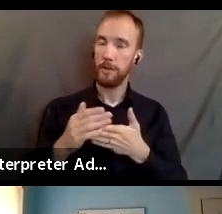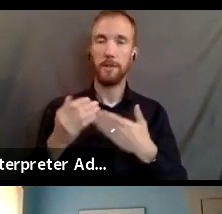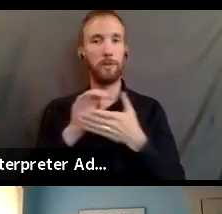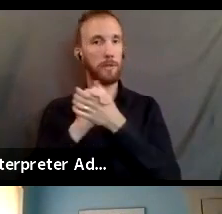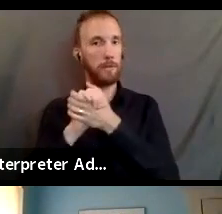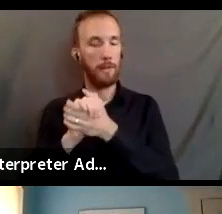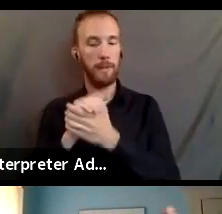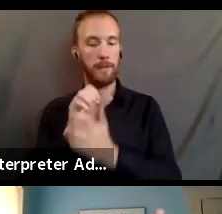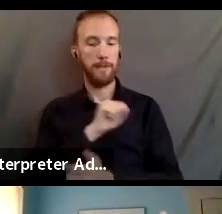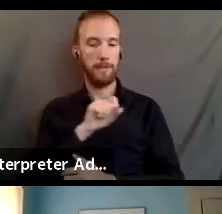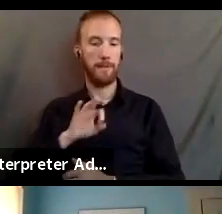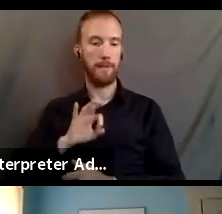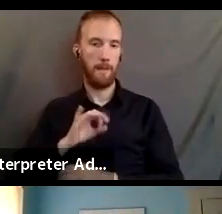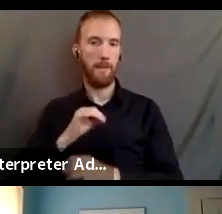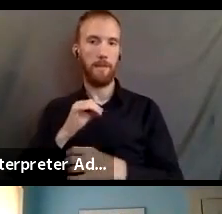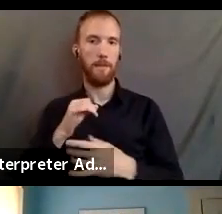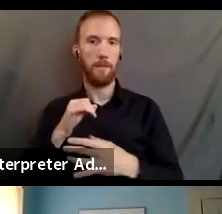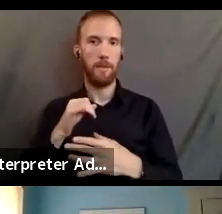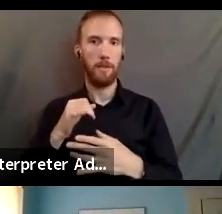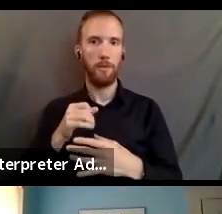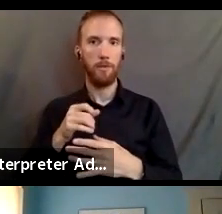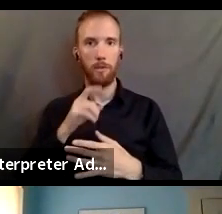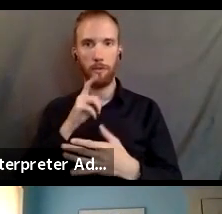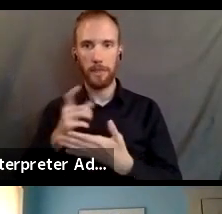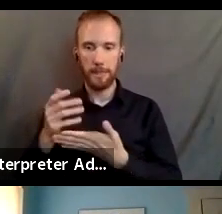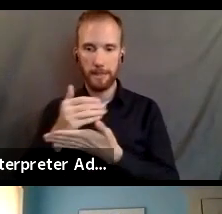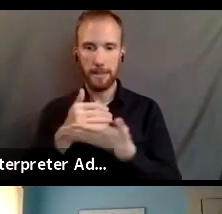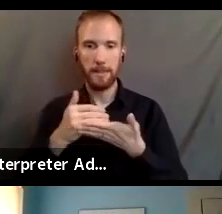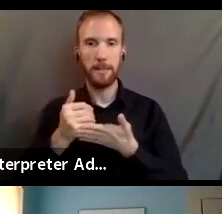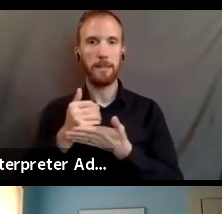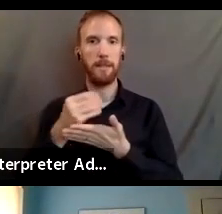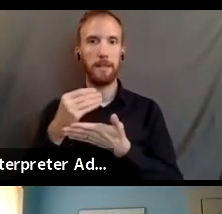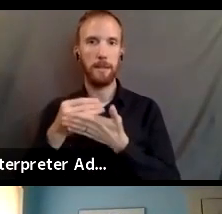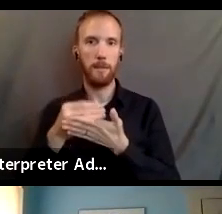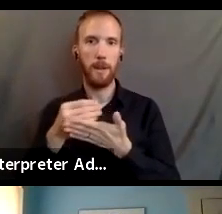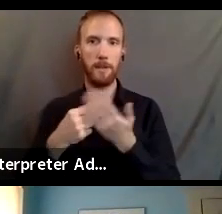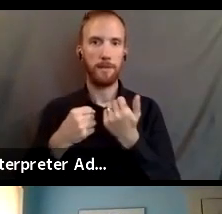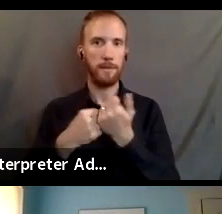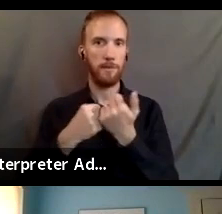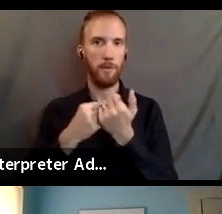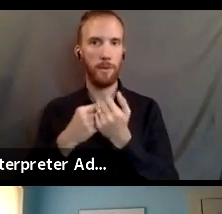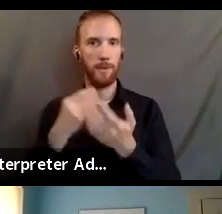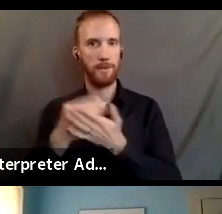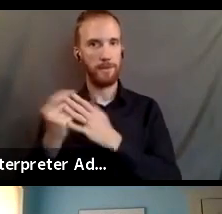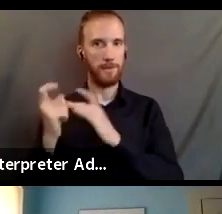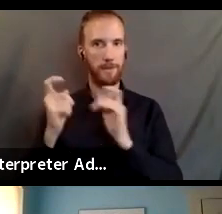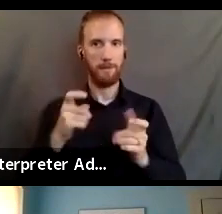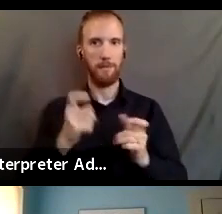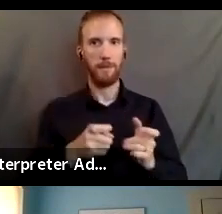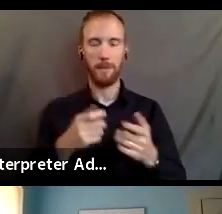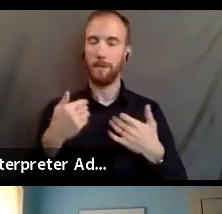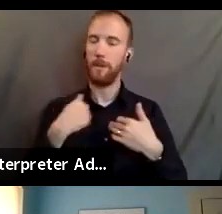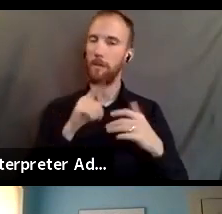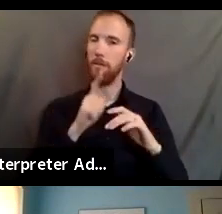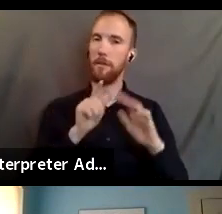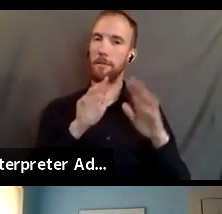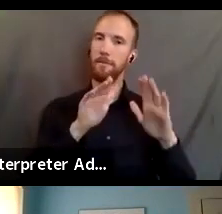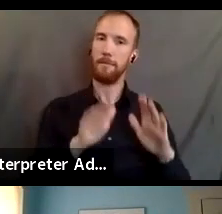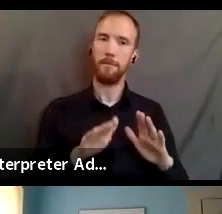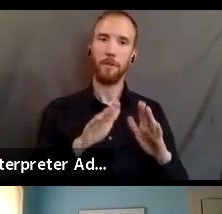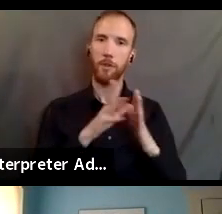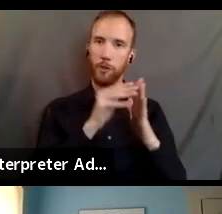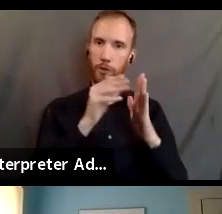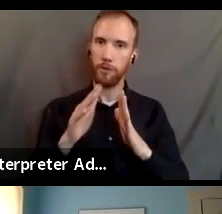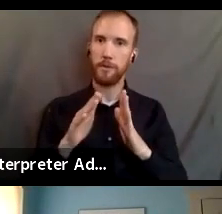make these scholarships happen for some students that are excellent students and whose leadership and the